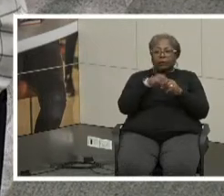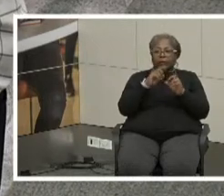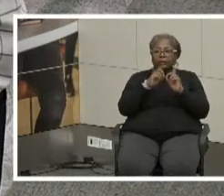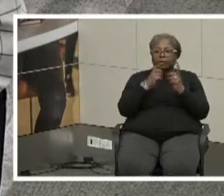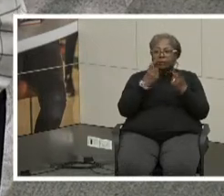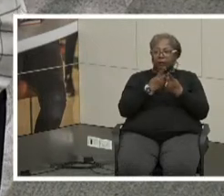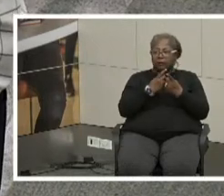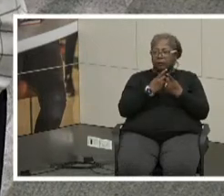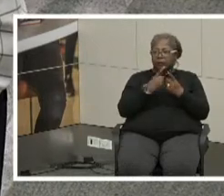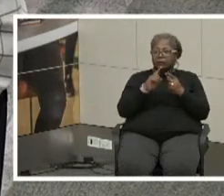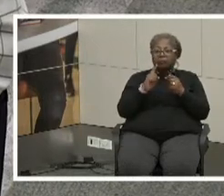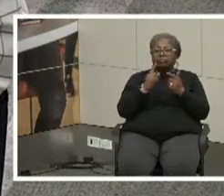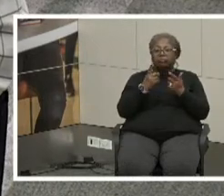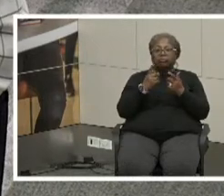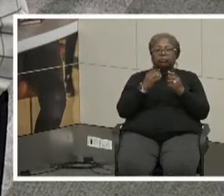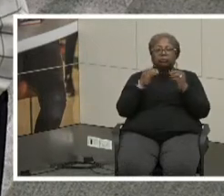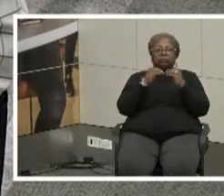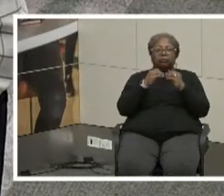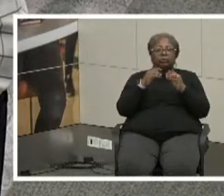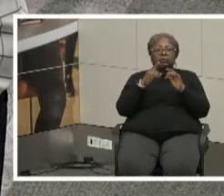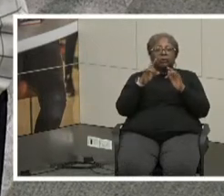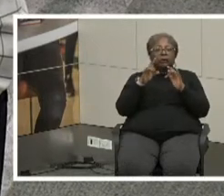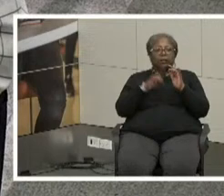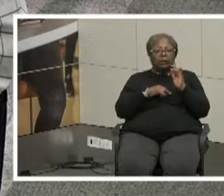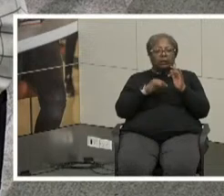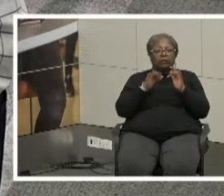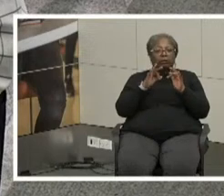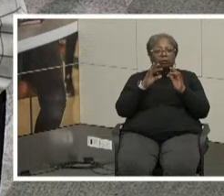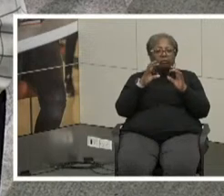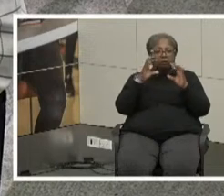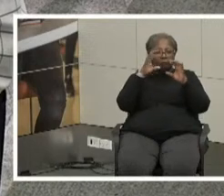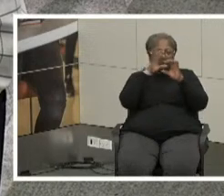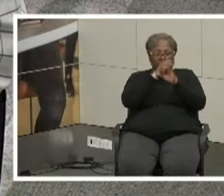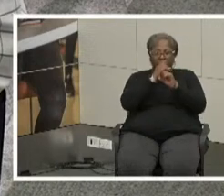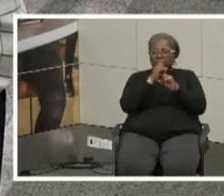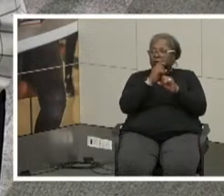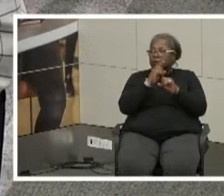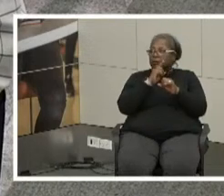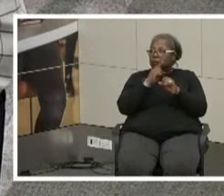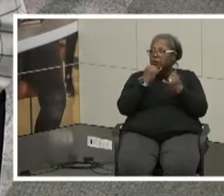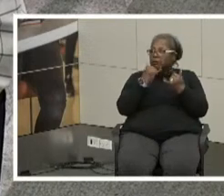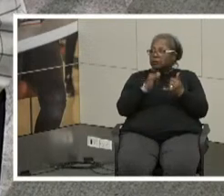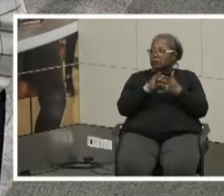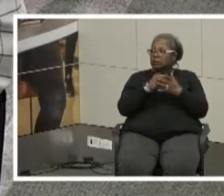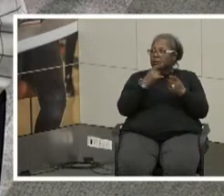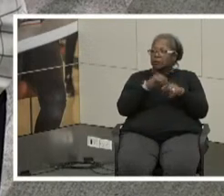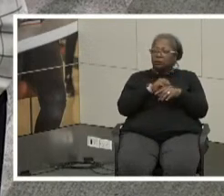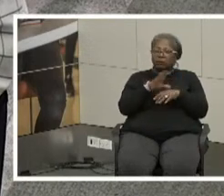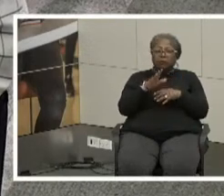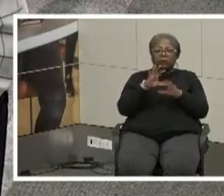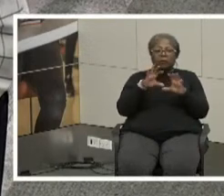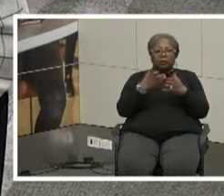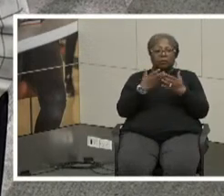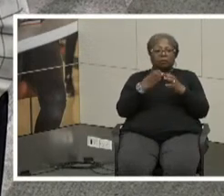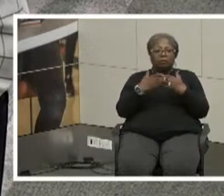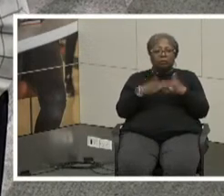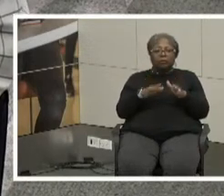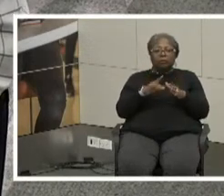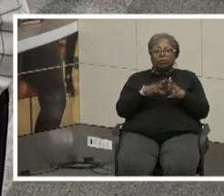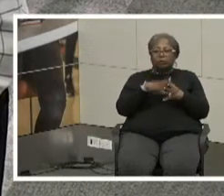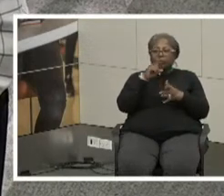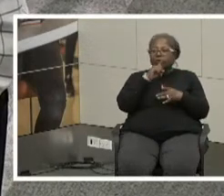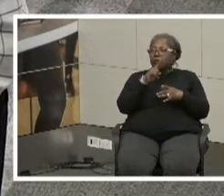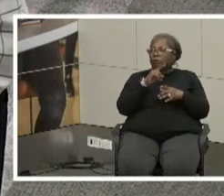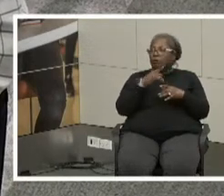district furthermore the absence of any mention of the eclipse and daily curriculum slides reveals a disconnect between classroom learning and real world